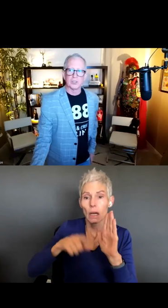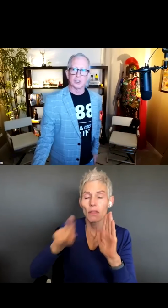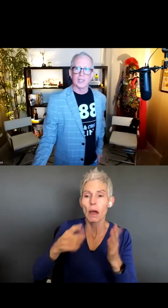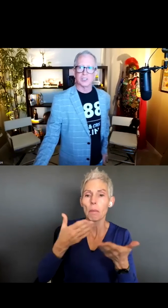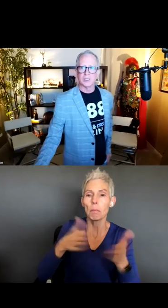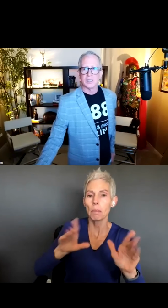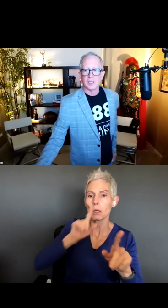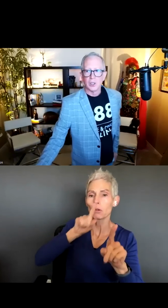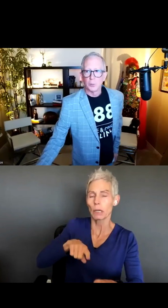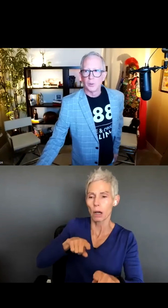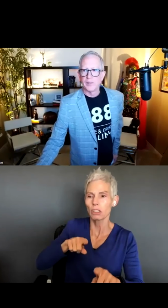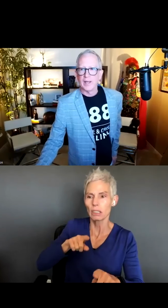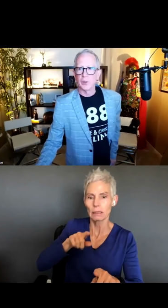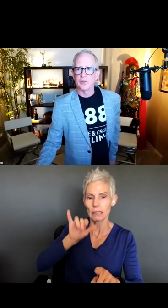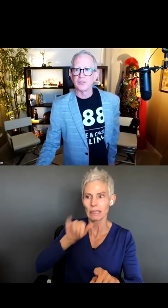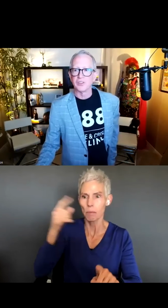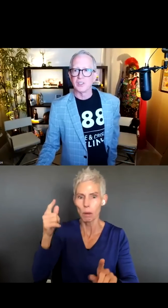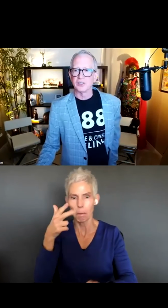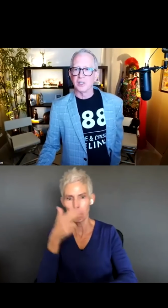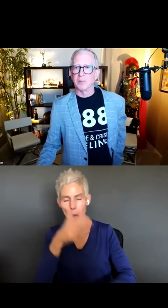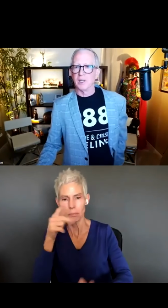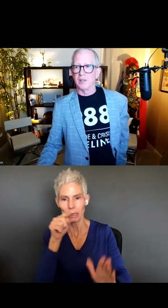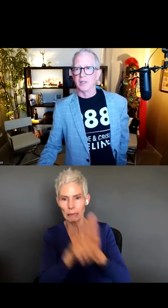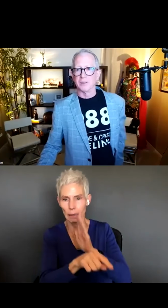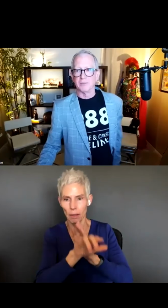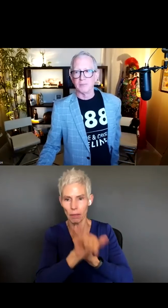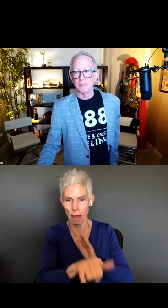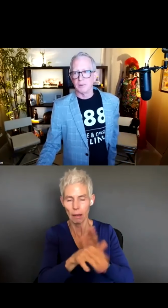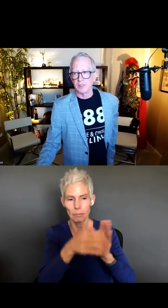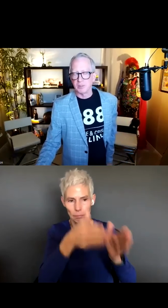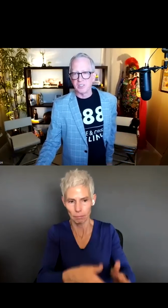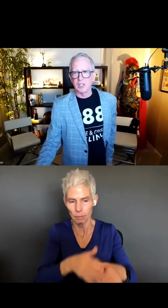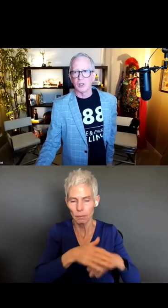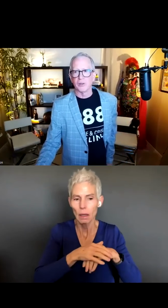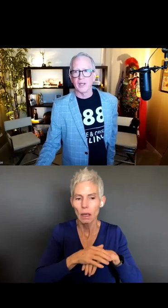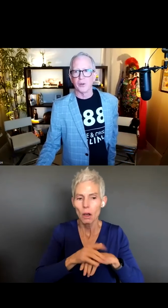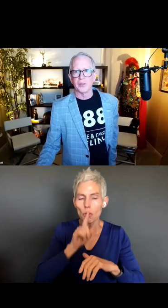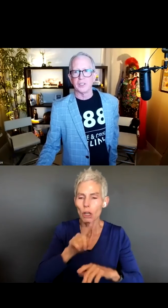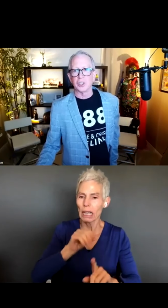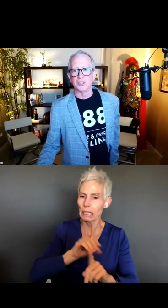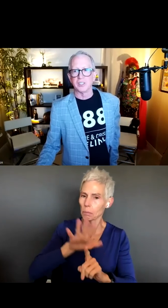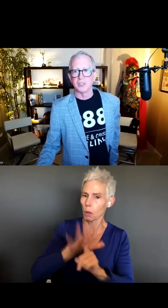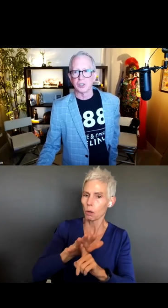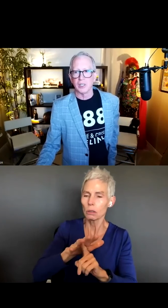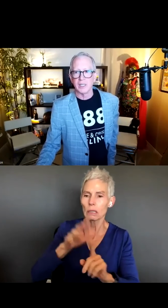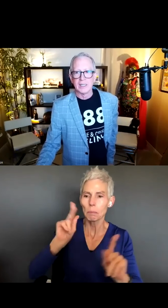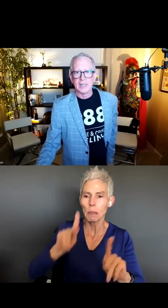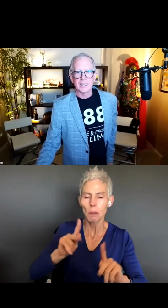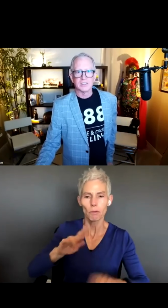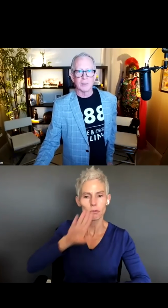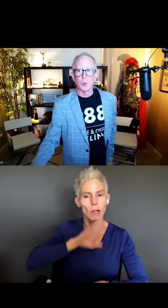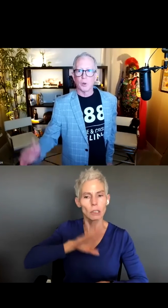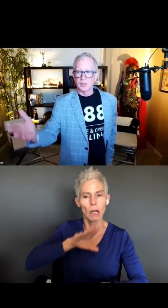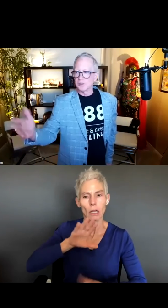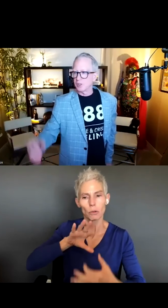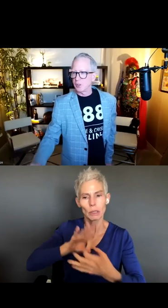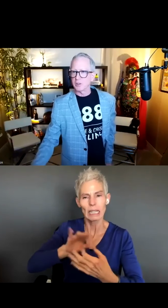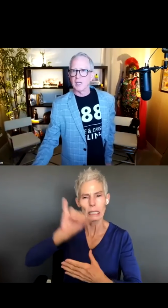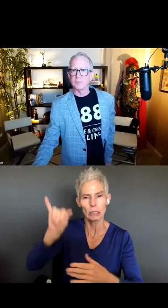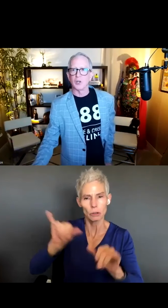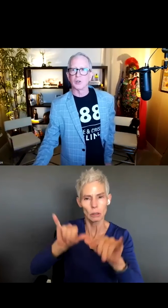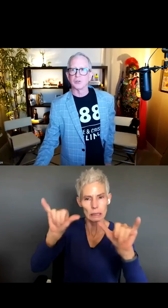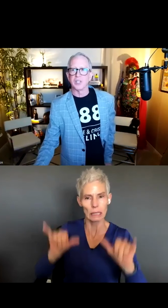exposes frustration with the health system, in particular, the health insurance industry. In some quarters,